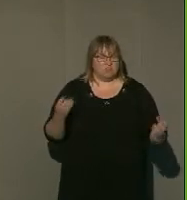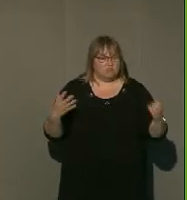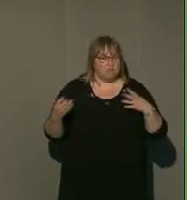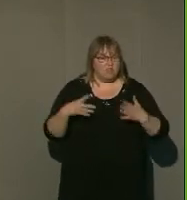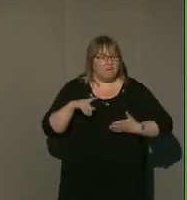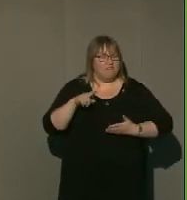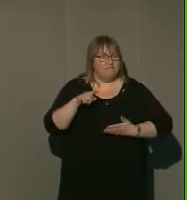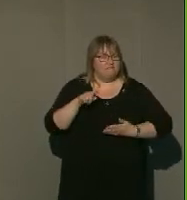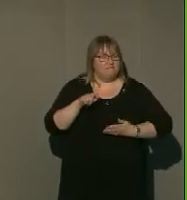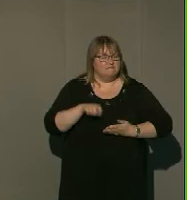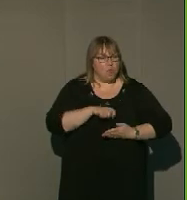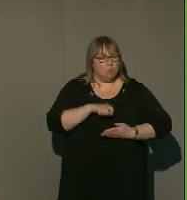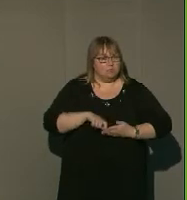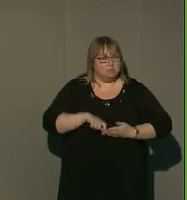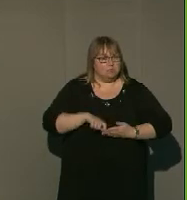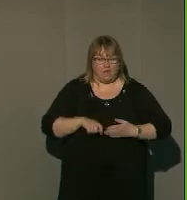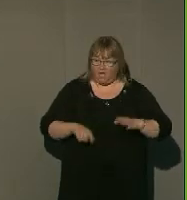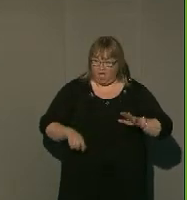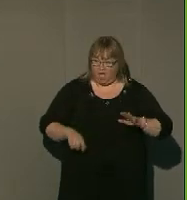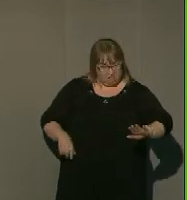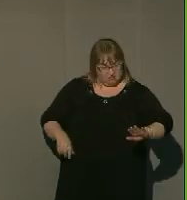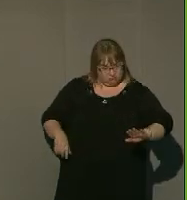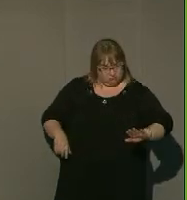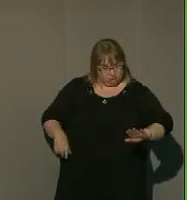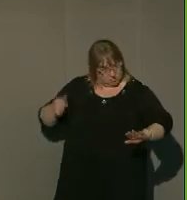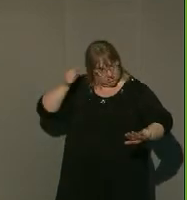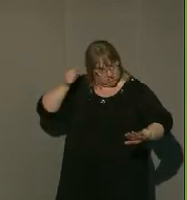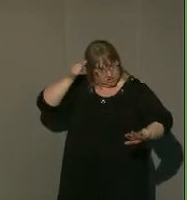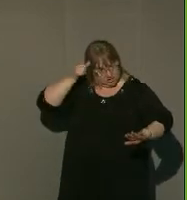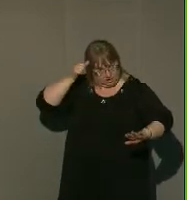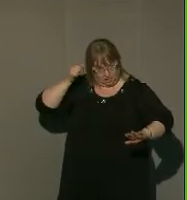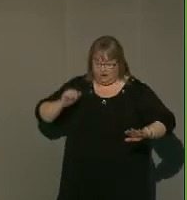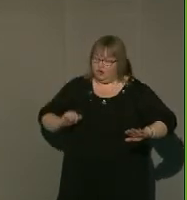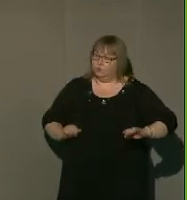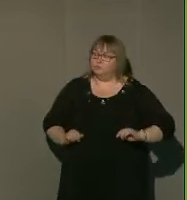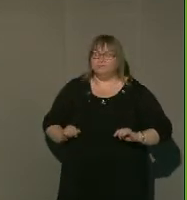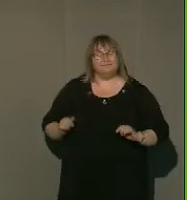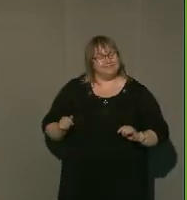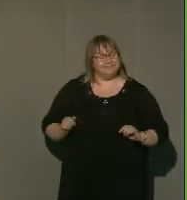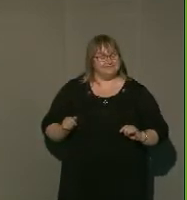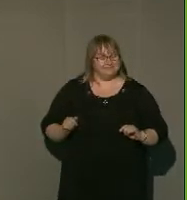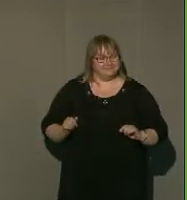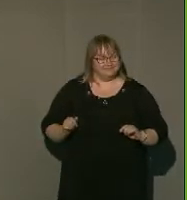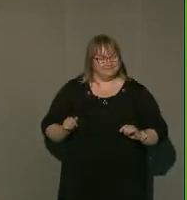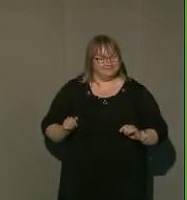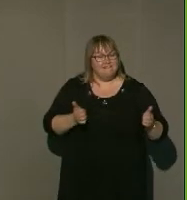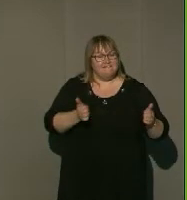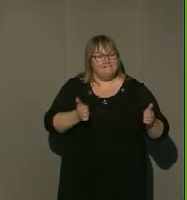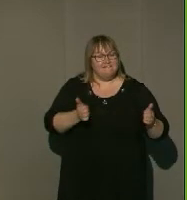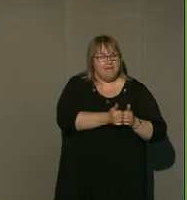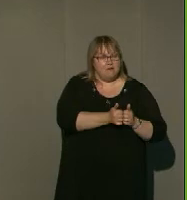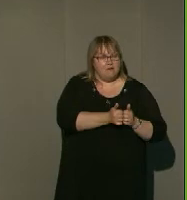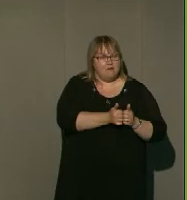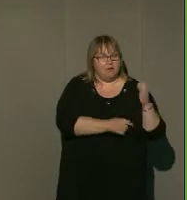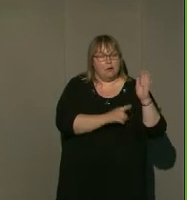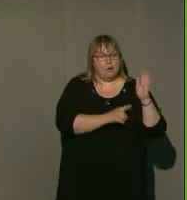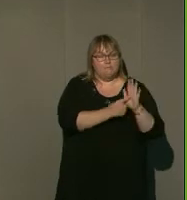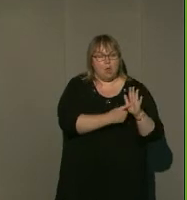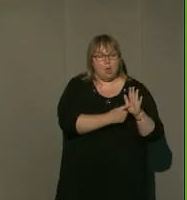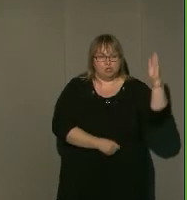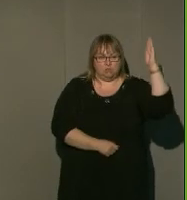Hey, I was just about to do that. So we've just been asked if we can vote. So those in favour of the motion, please